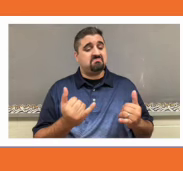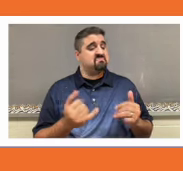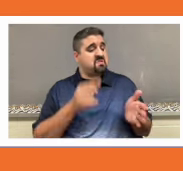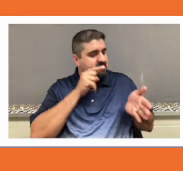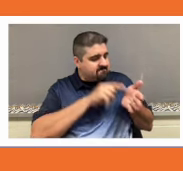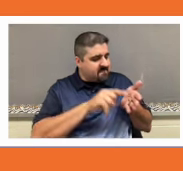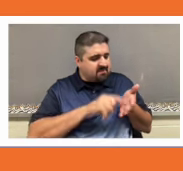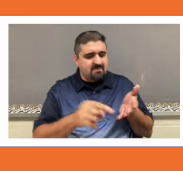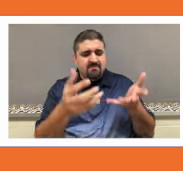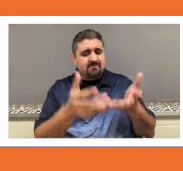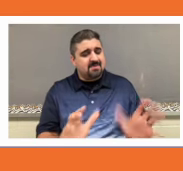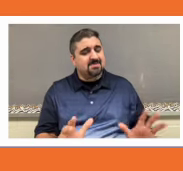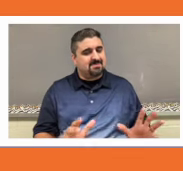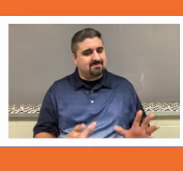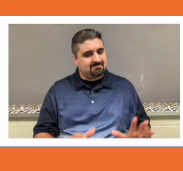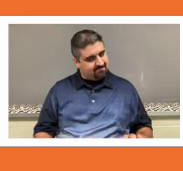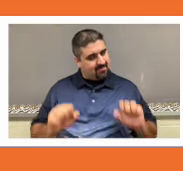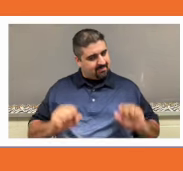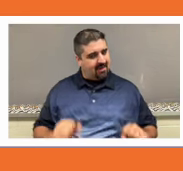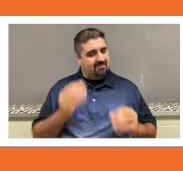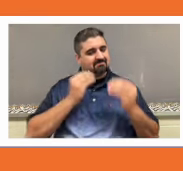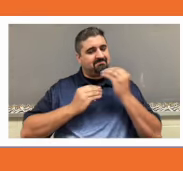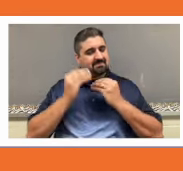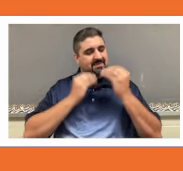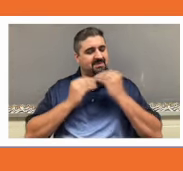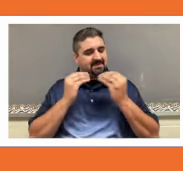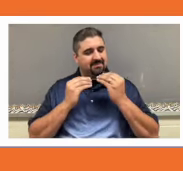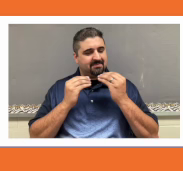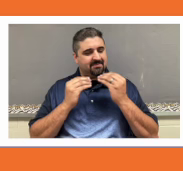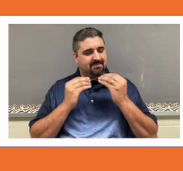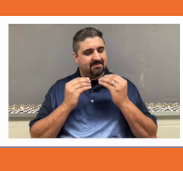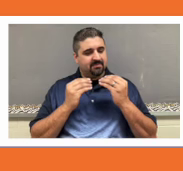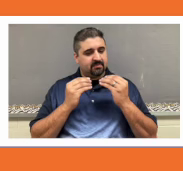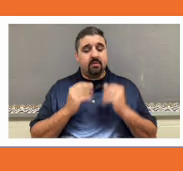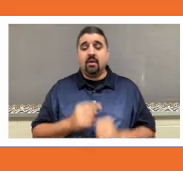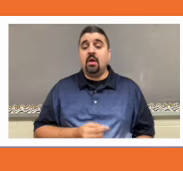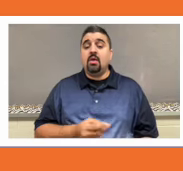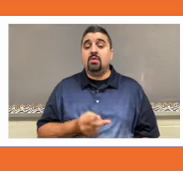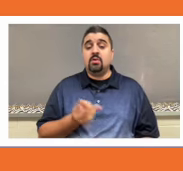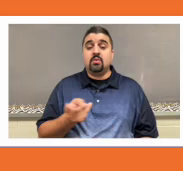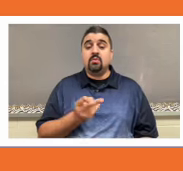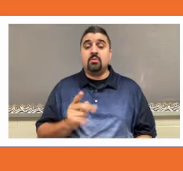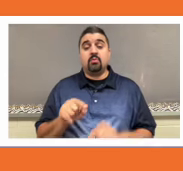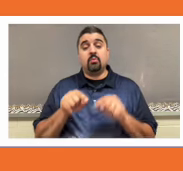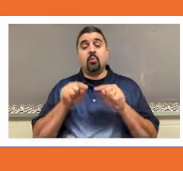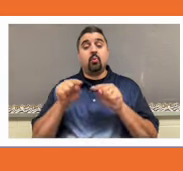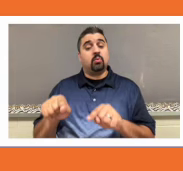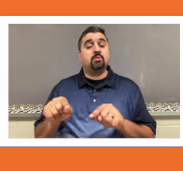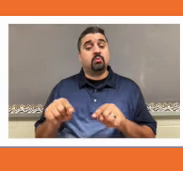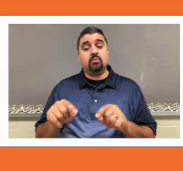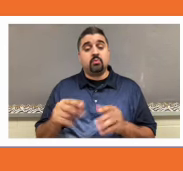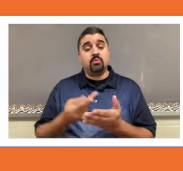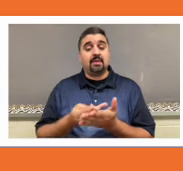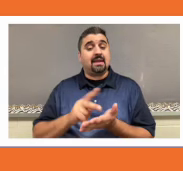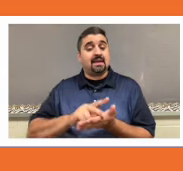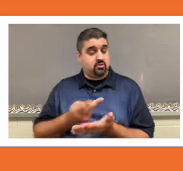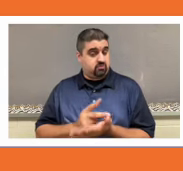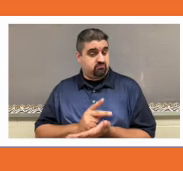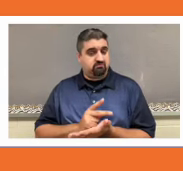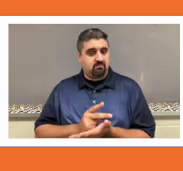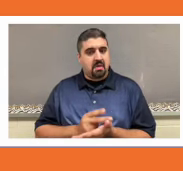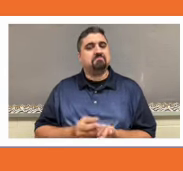job, but the job was over. We sat in Annie's kitchen, Annie and I, and